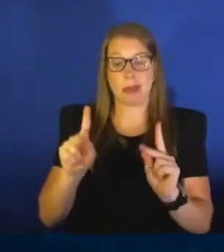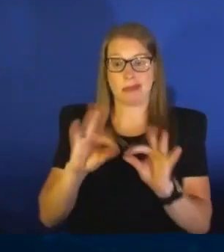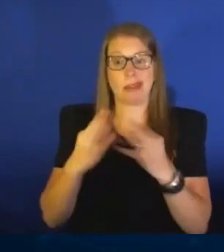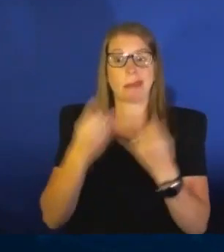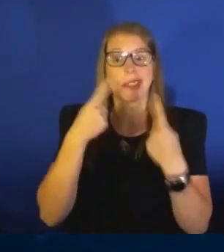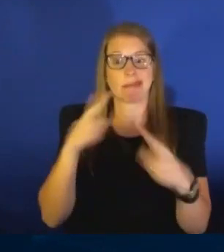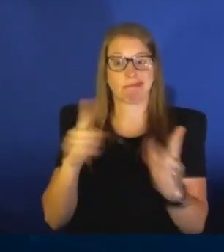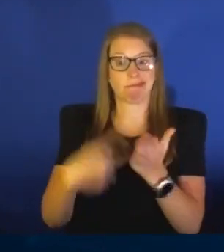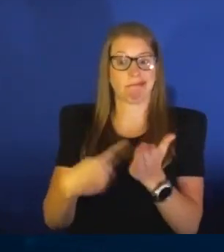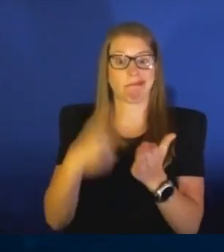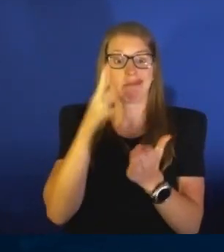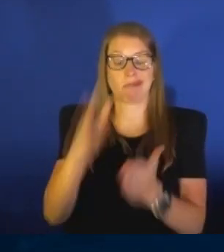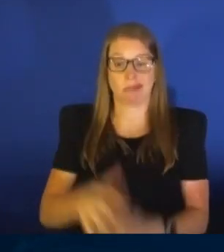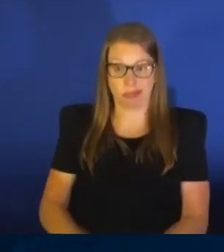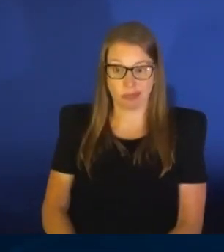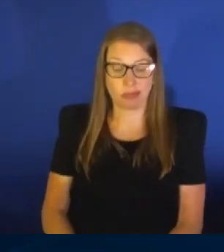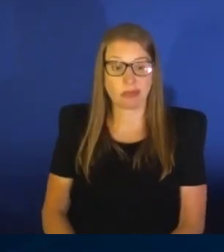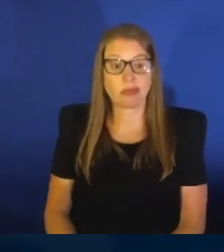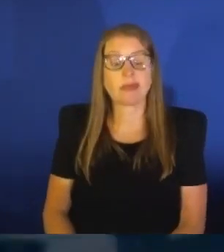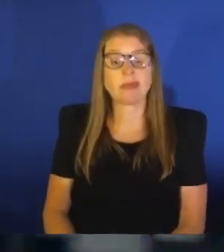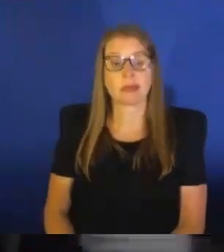channels.